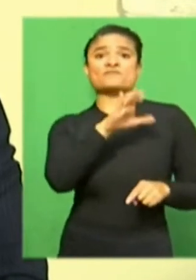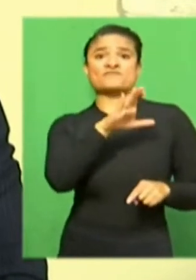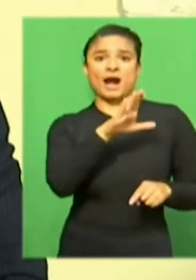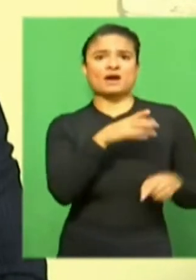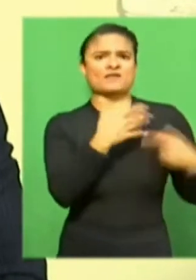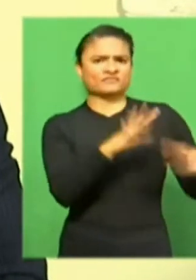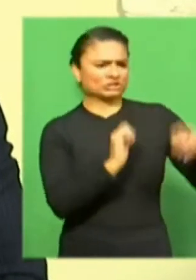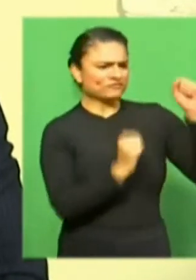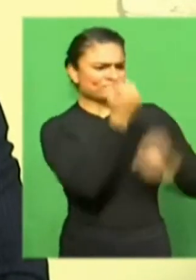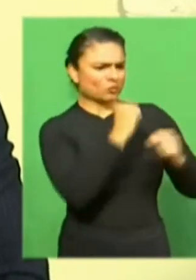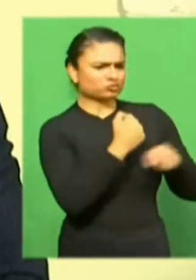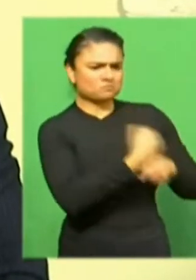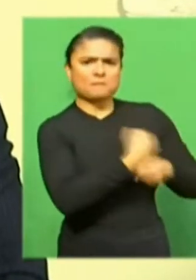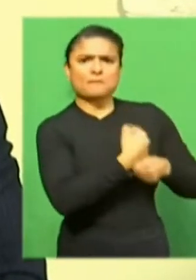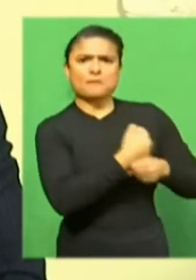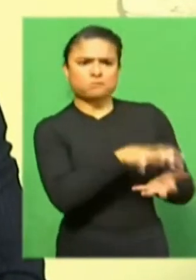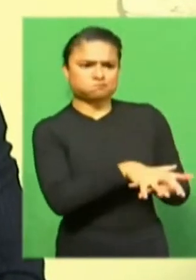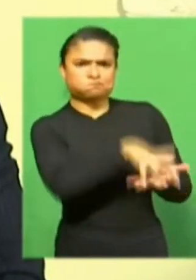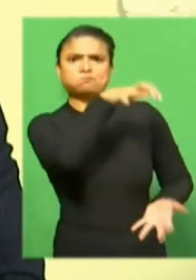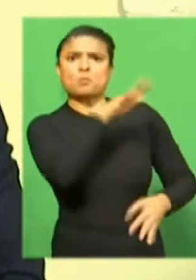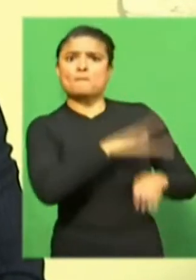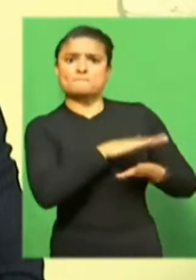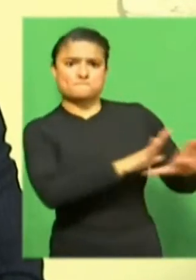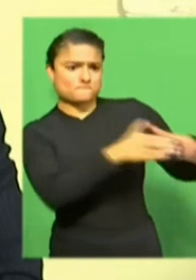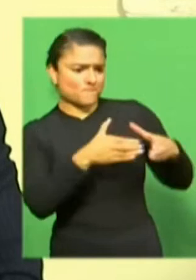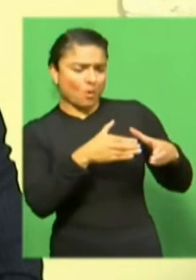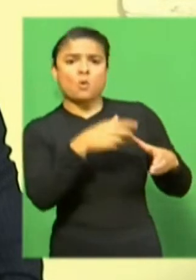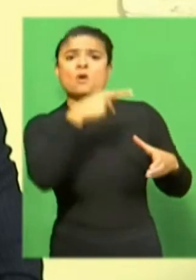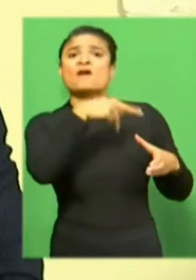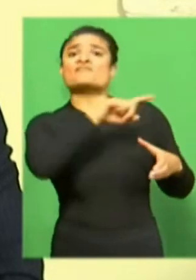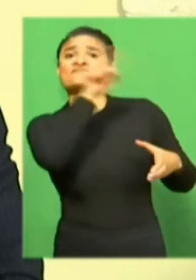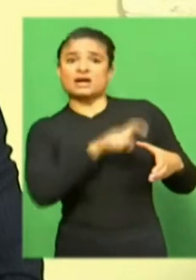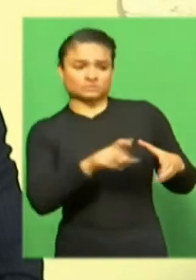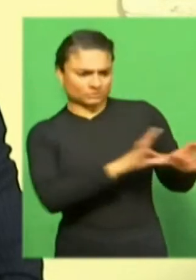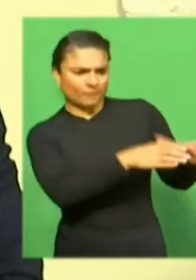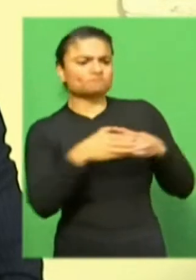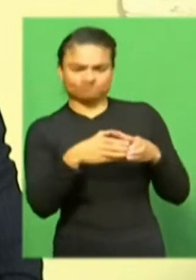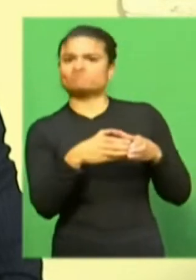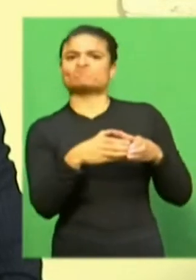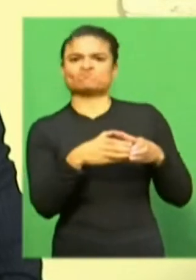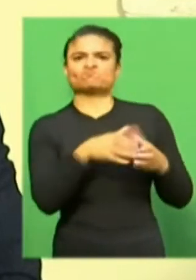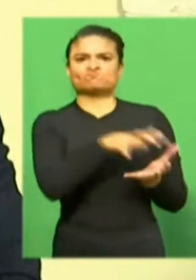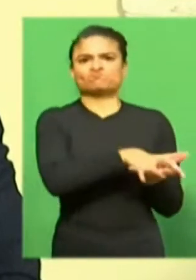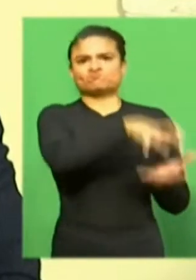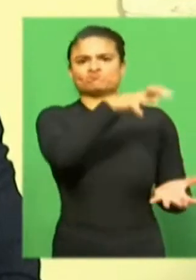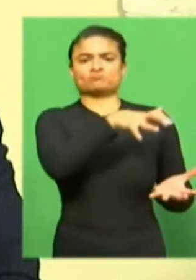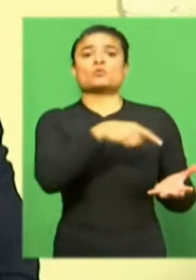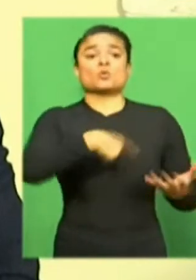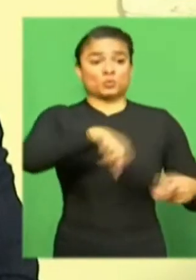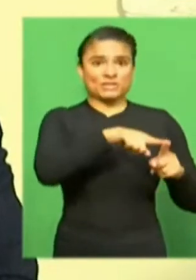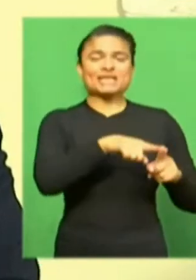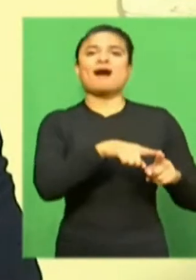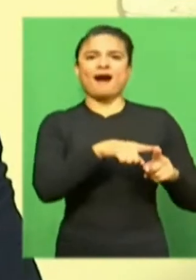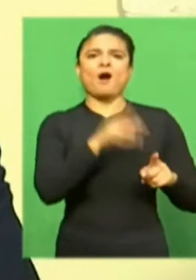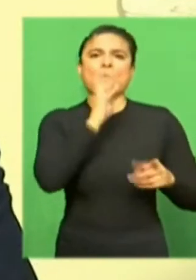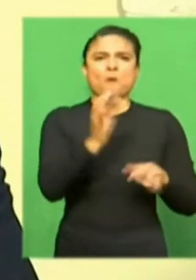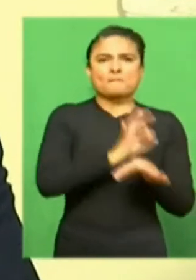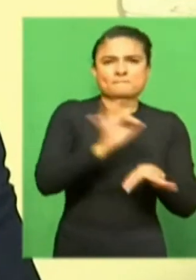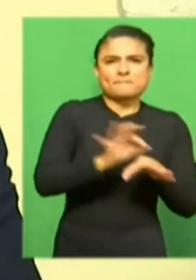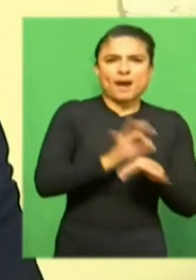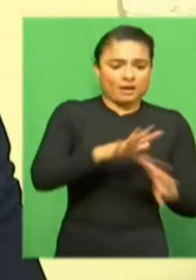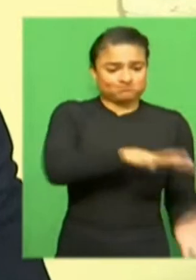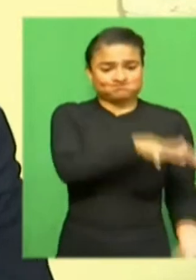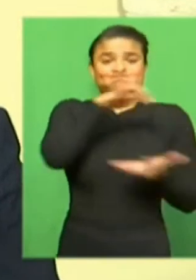Pfizer-BioNTech COVID-19 vaccine for distribution within our continent. While there